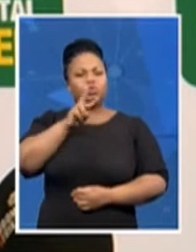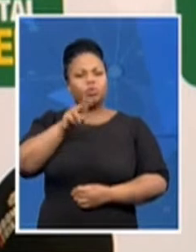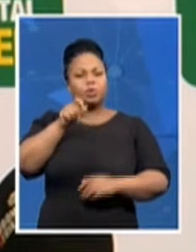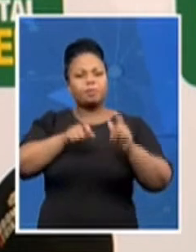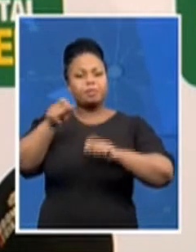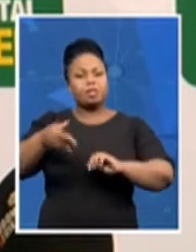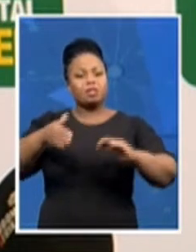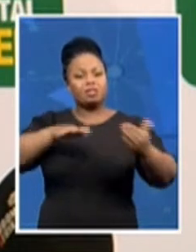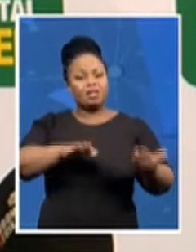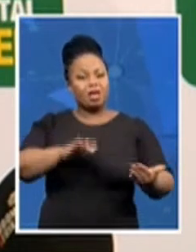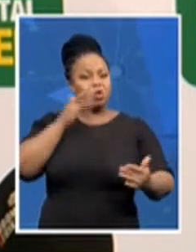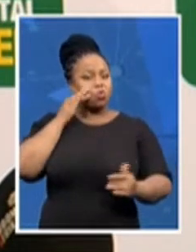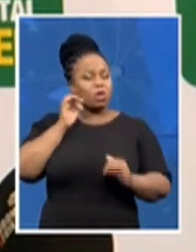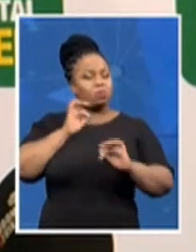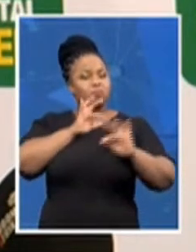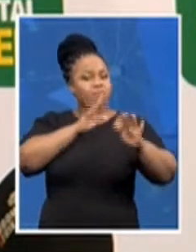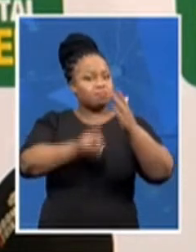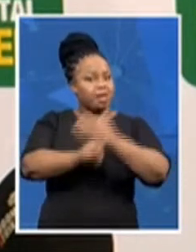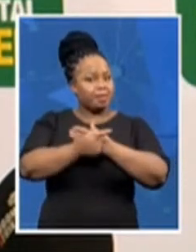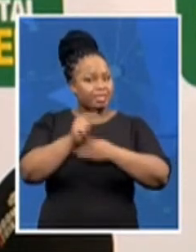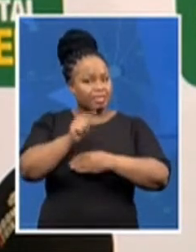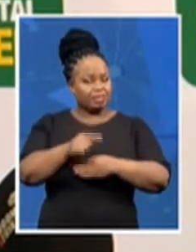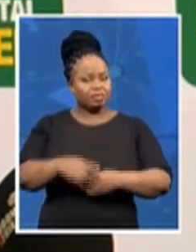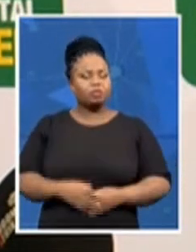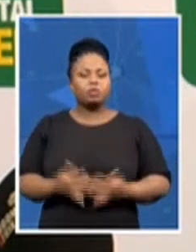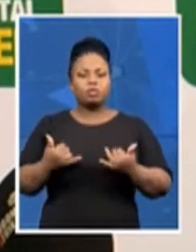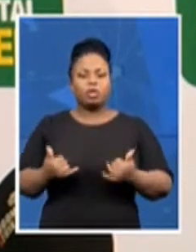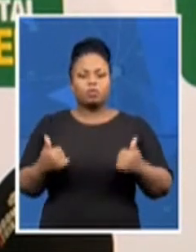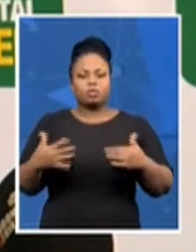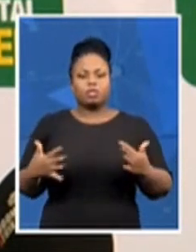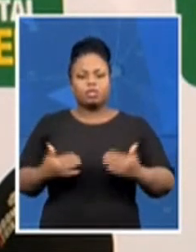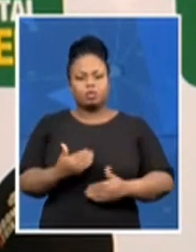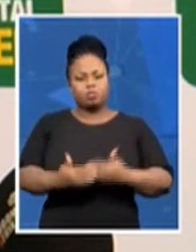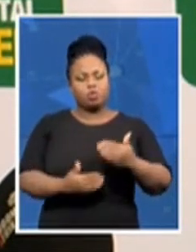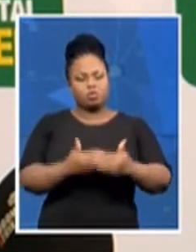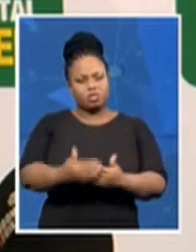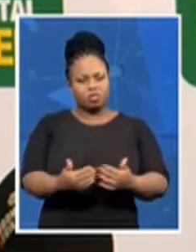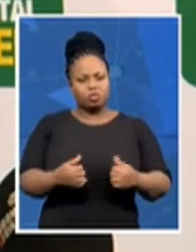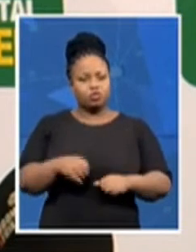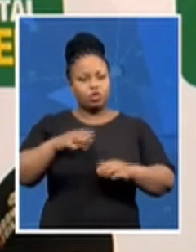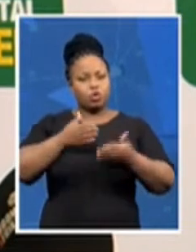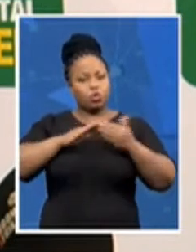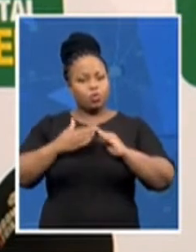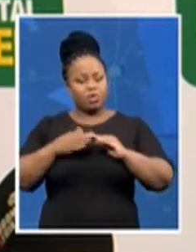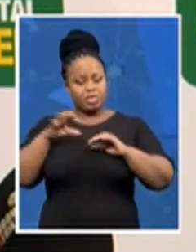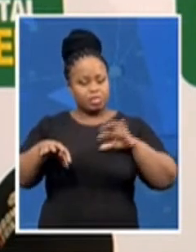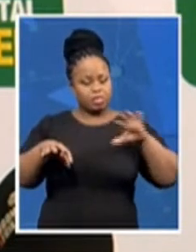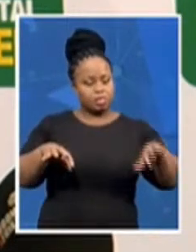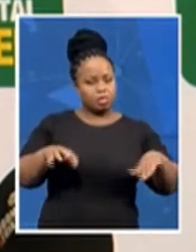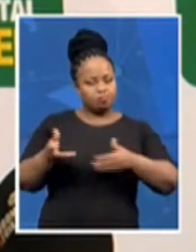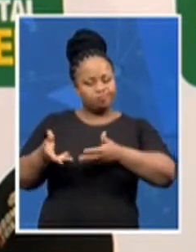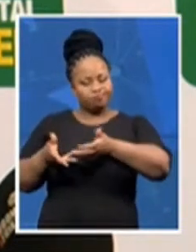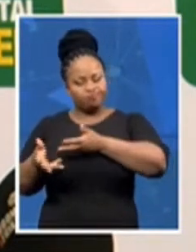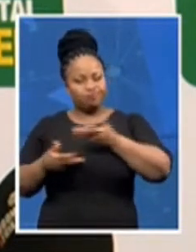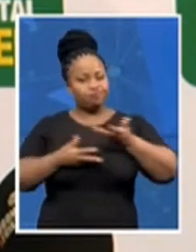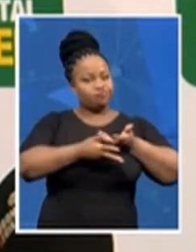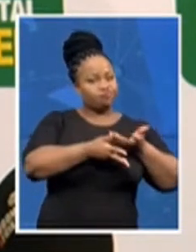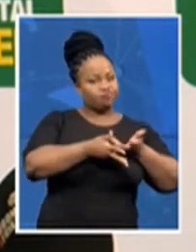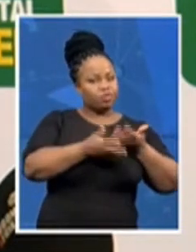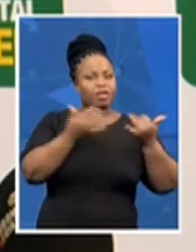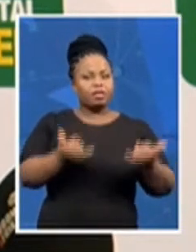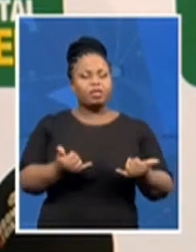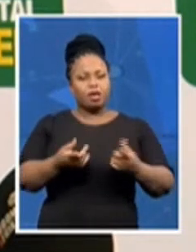We've started a process toward engaging communities and have developed an intense social